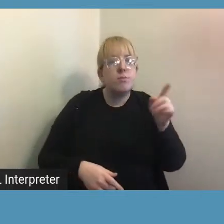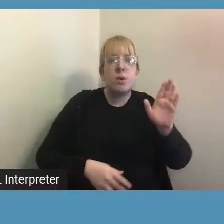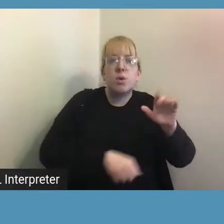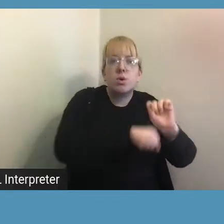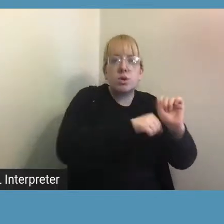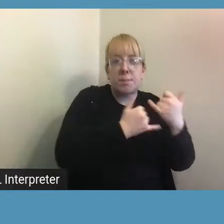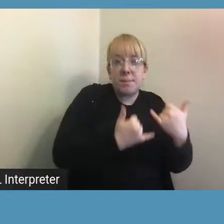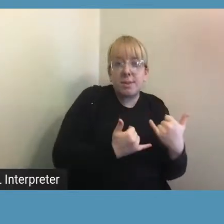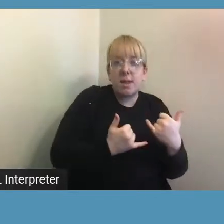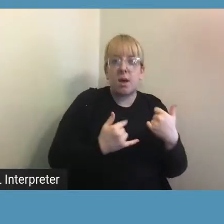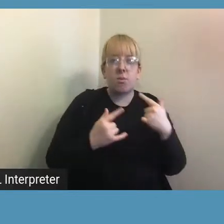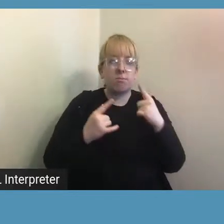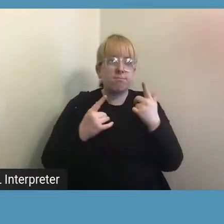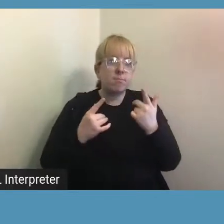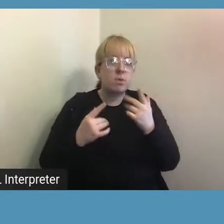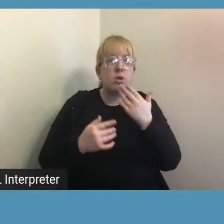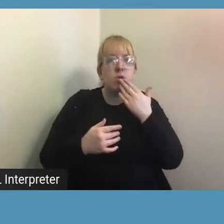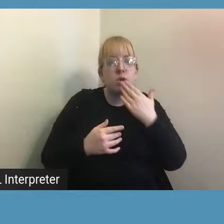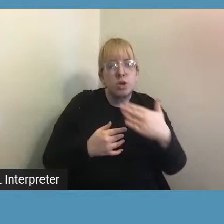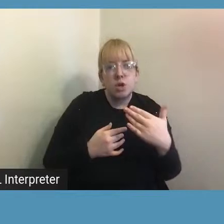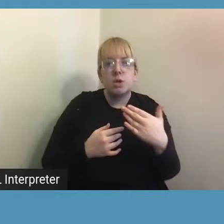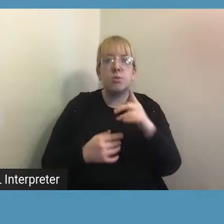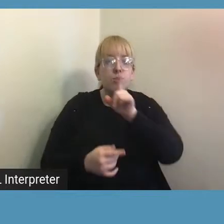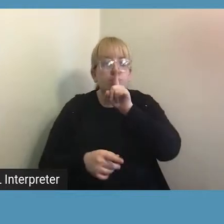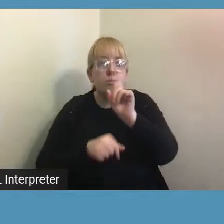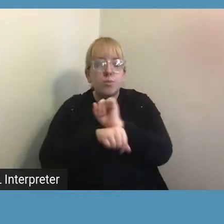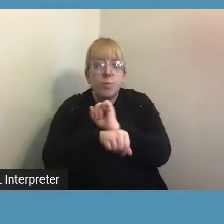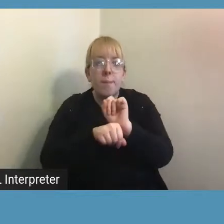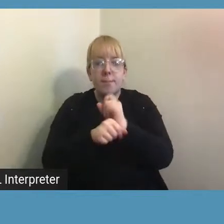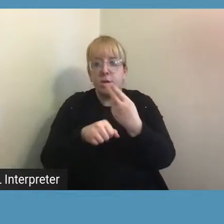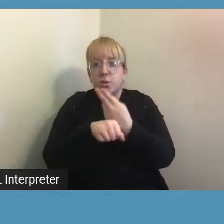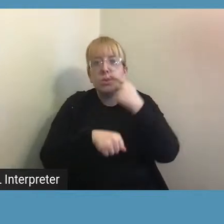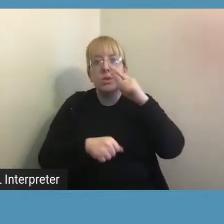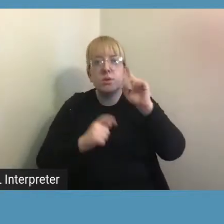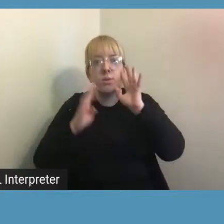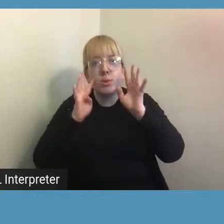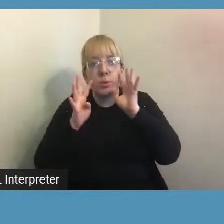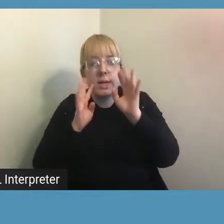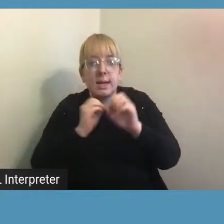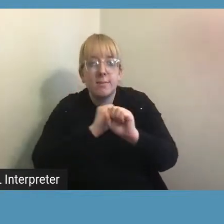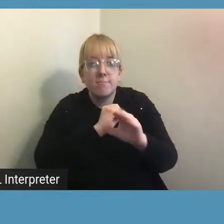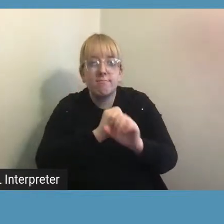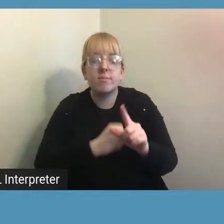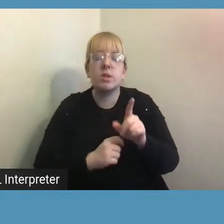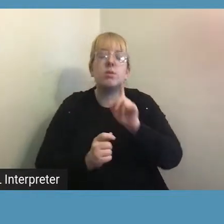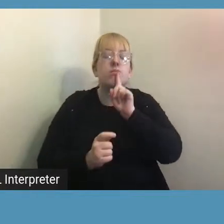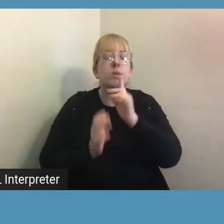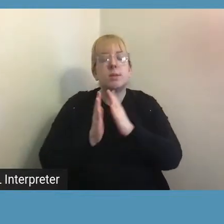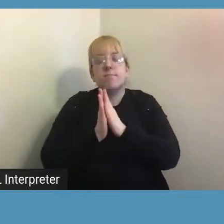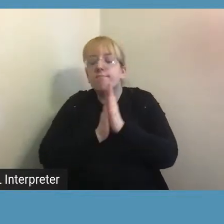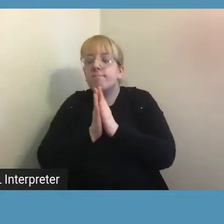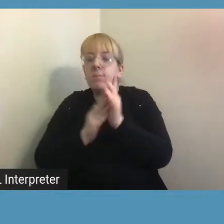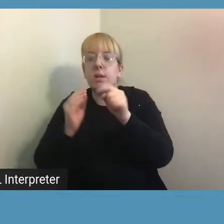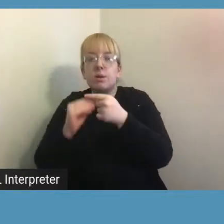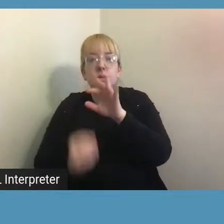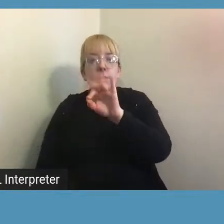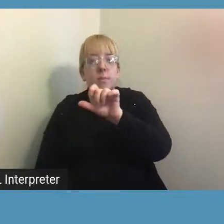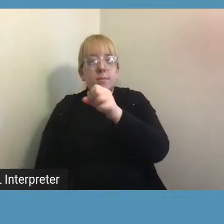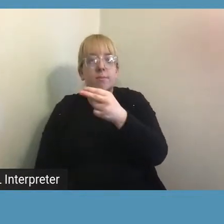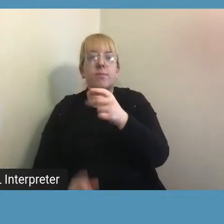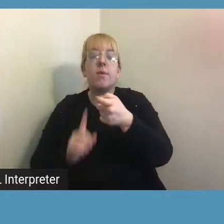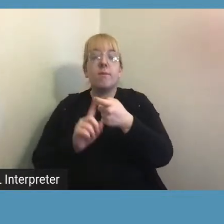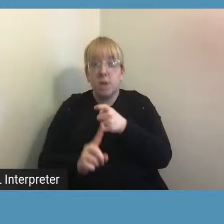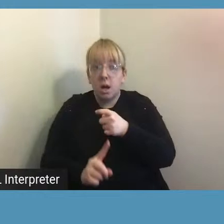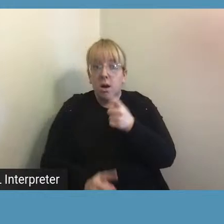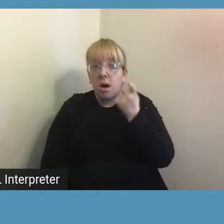to communicate across audiences. Jessica is also passionate about fashion history from the African American perspective